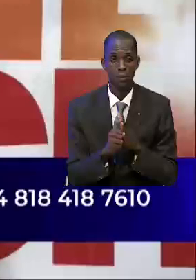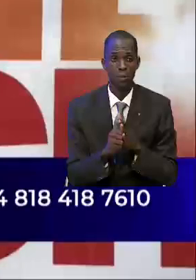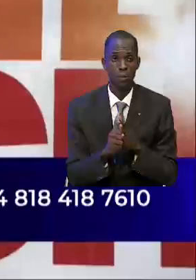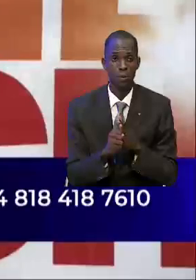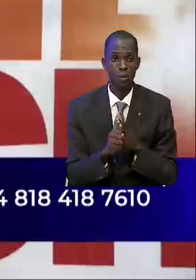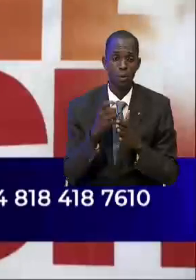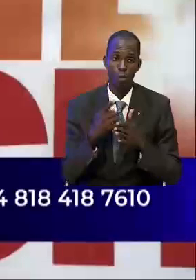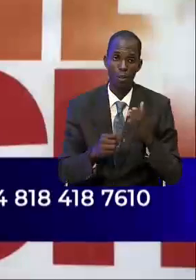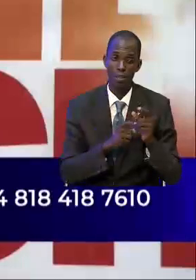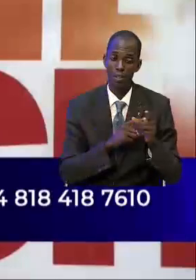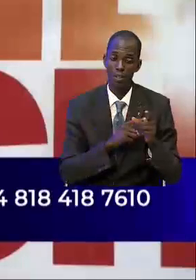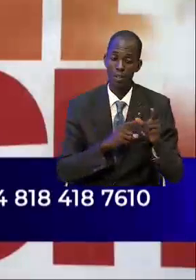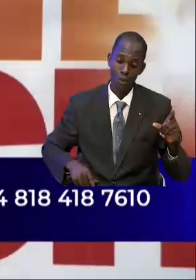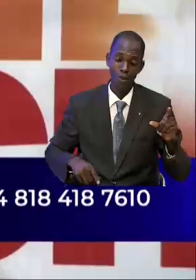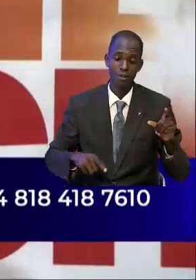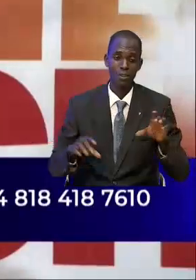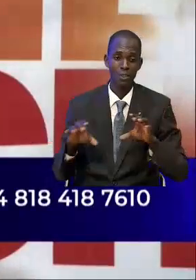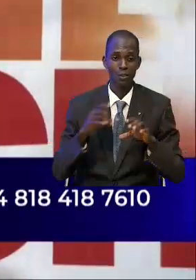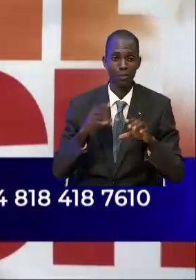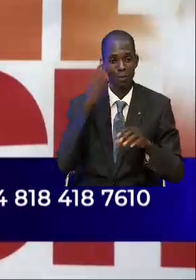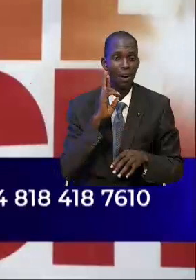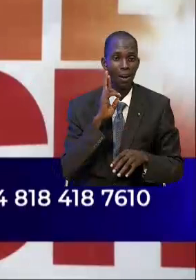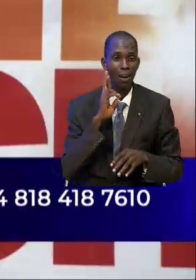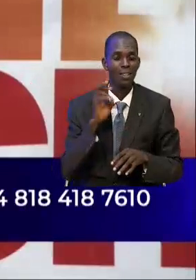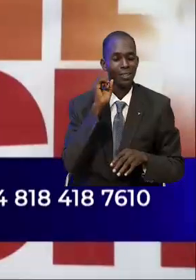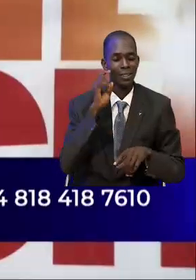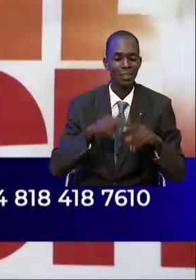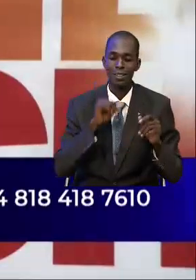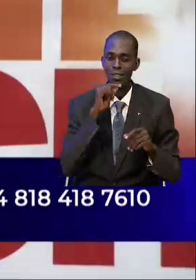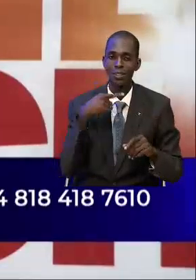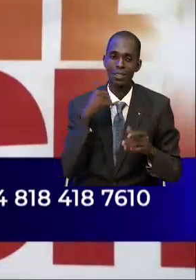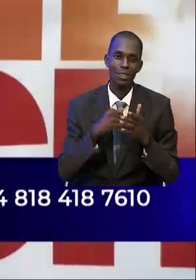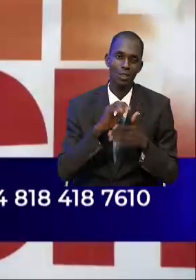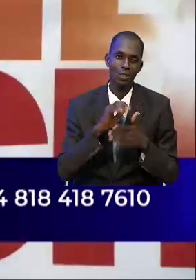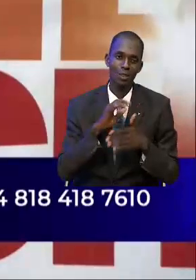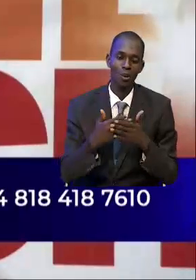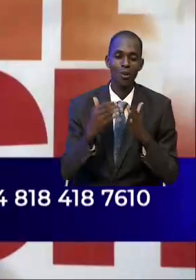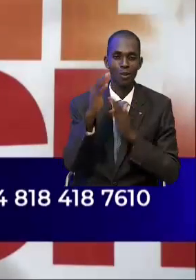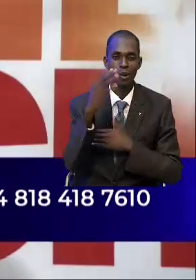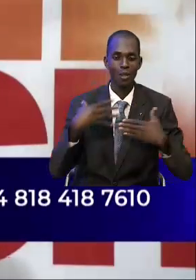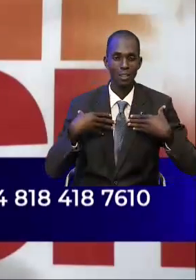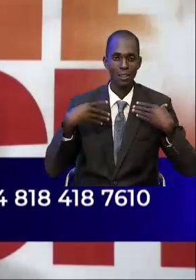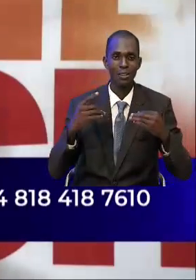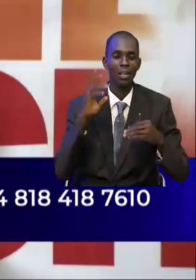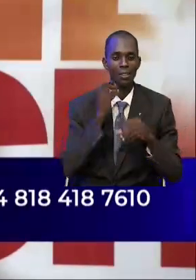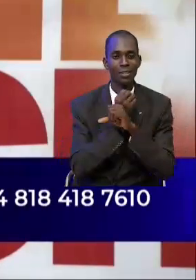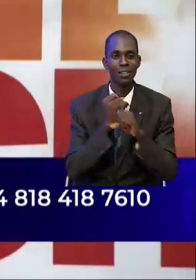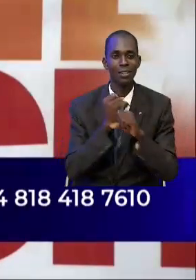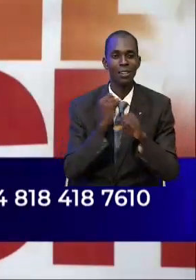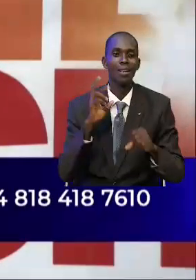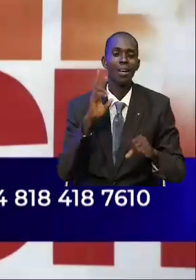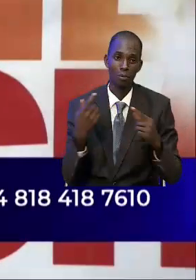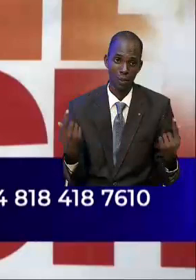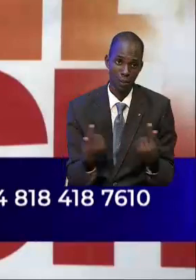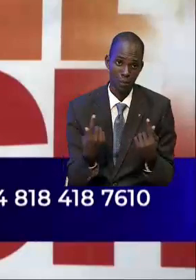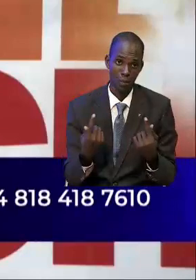The testimony I want to give is because what the Lord have done for me, I cannot tell it all. He healed me and equally